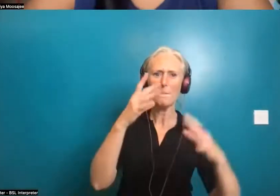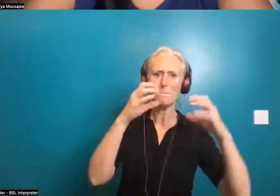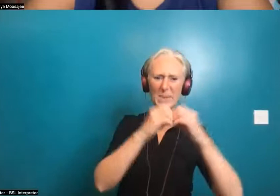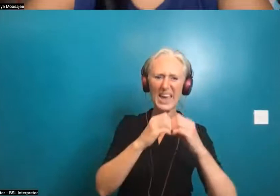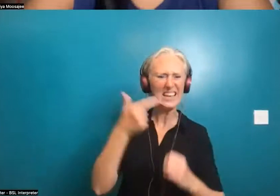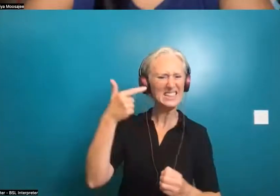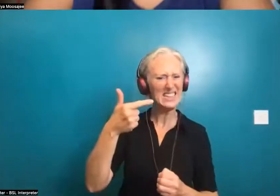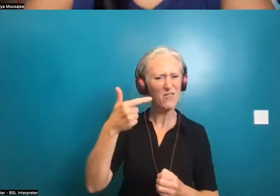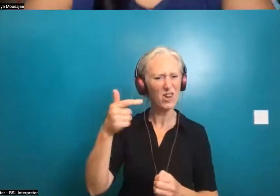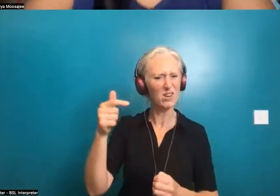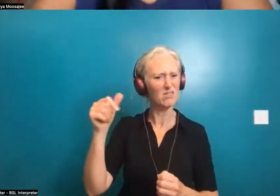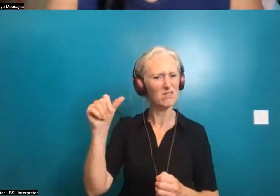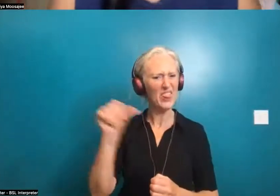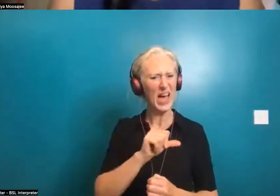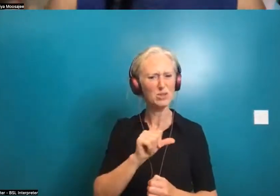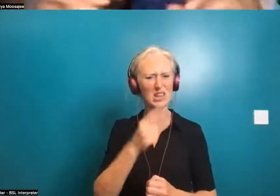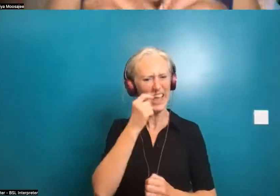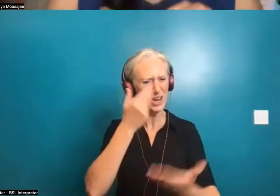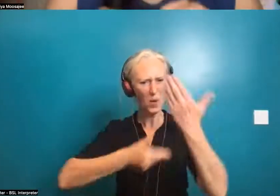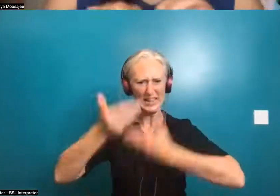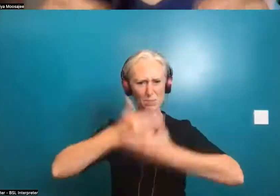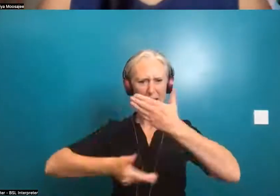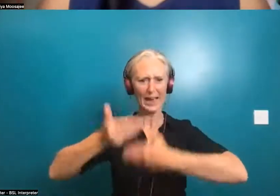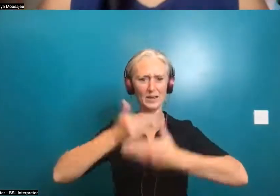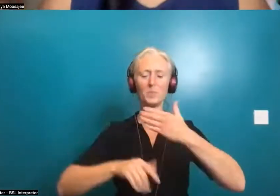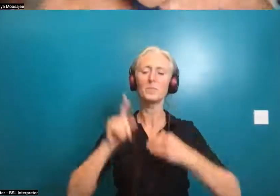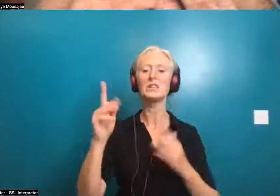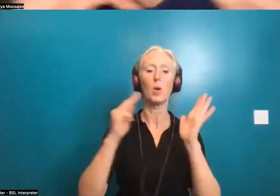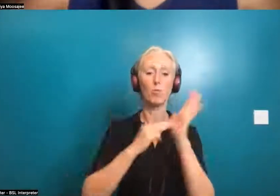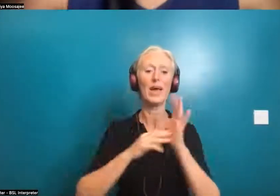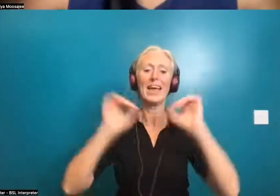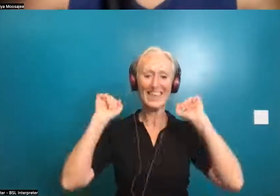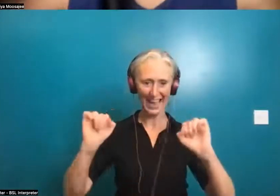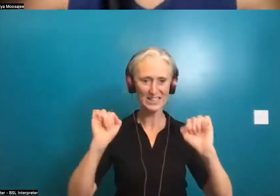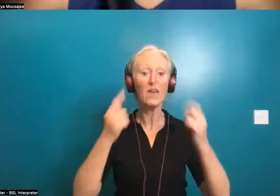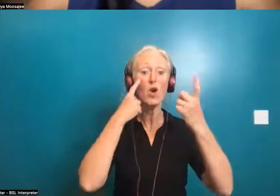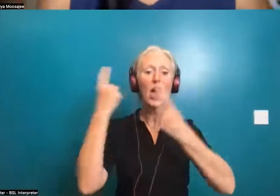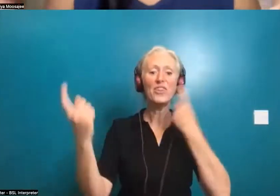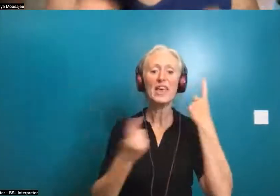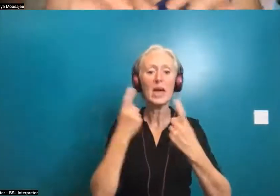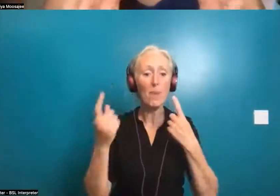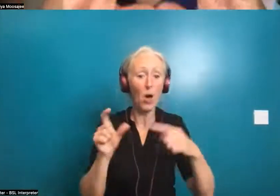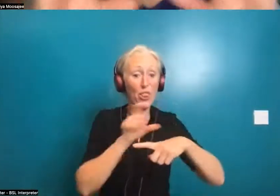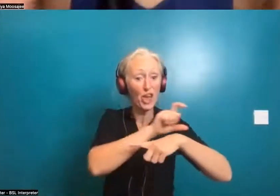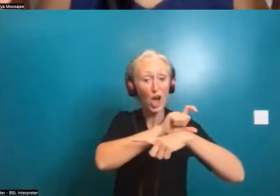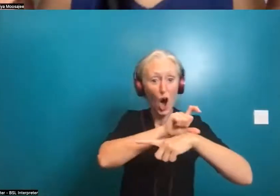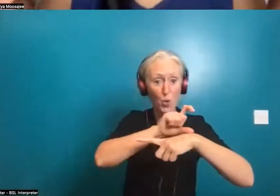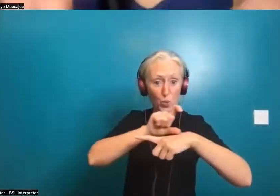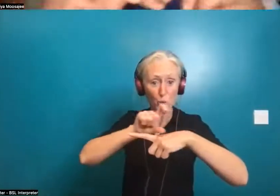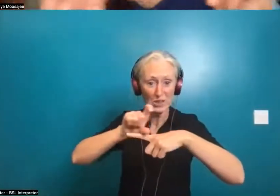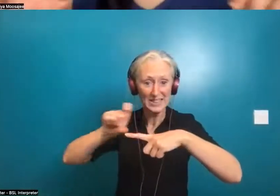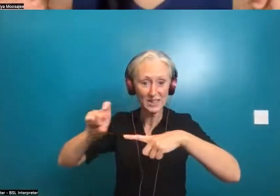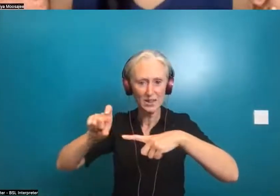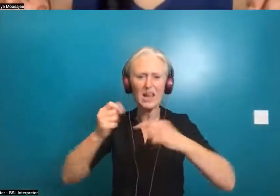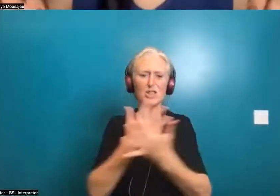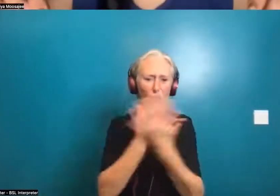more? Yeah, so if you can imagine your genetic code, it's a string of letters. So your gene is